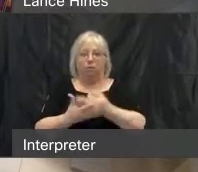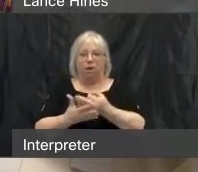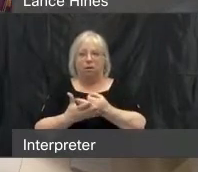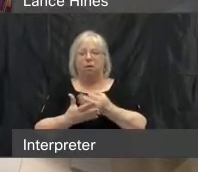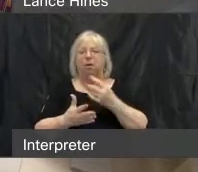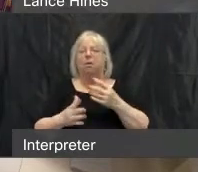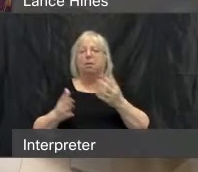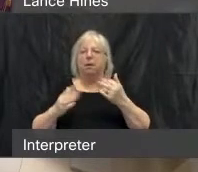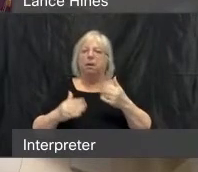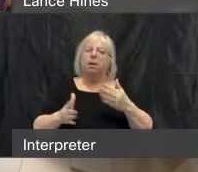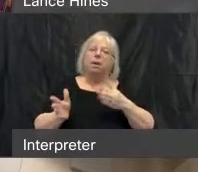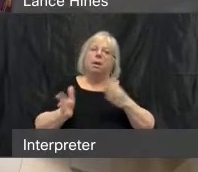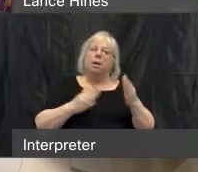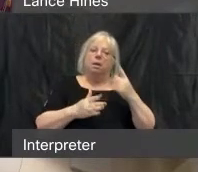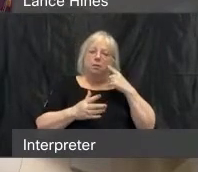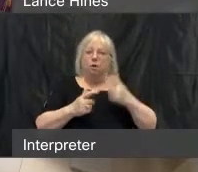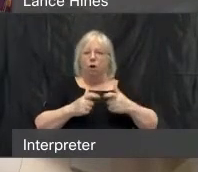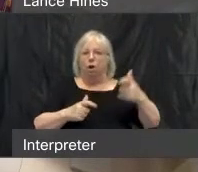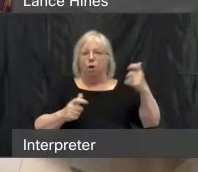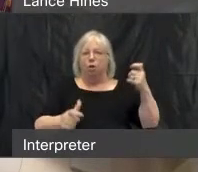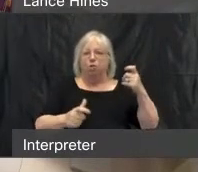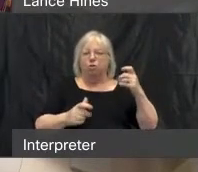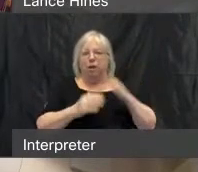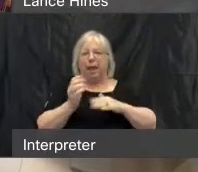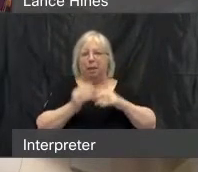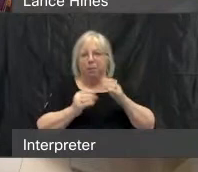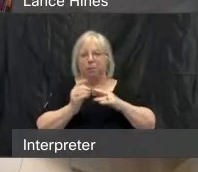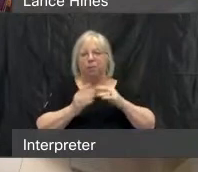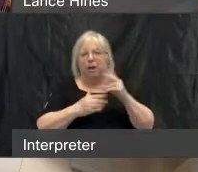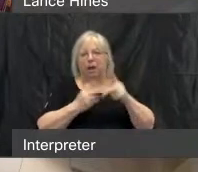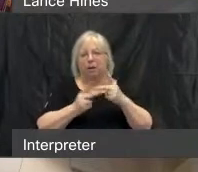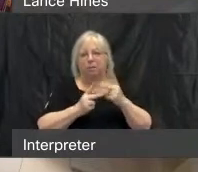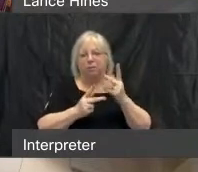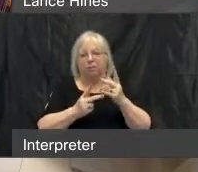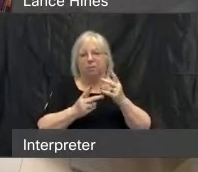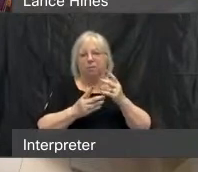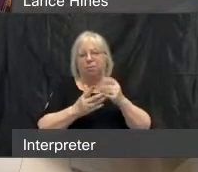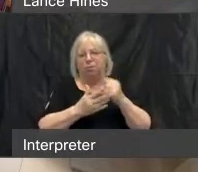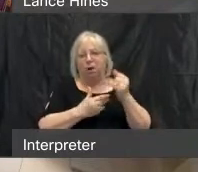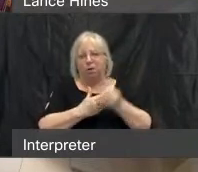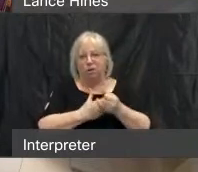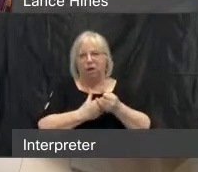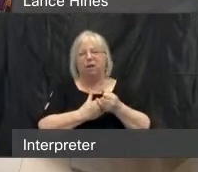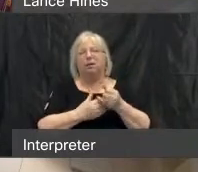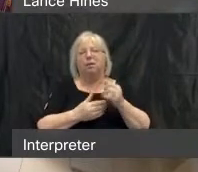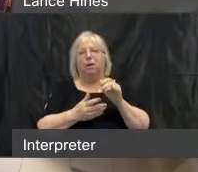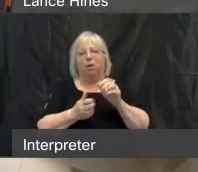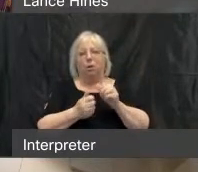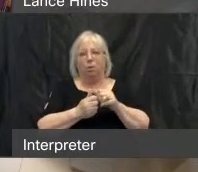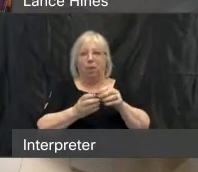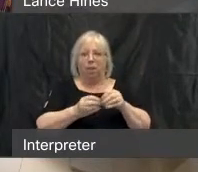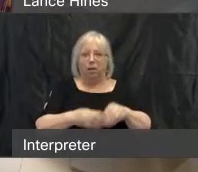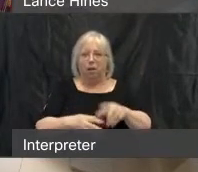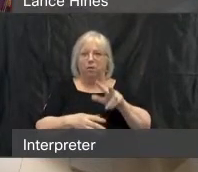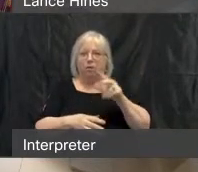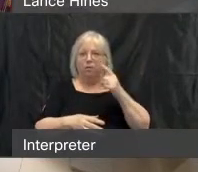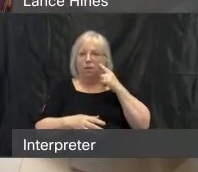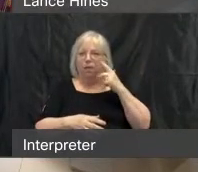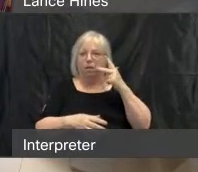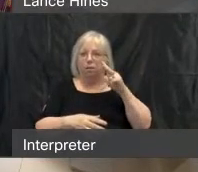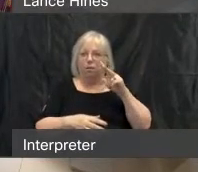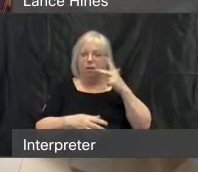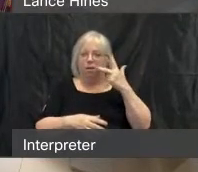capital-type projects, that's what I was trying to point out at the beginning of the presentation, that with the loss of the